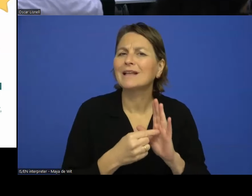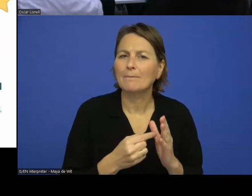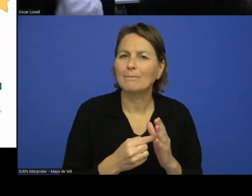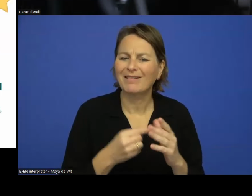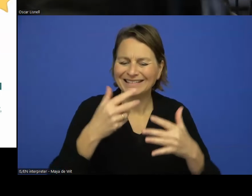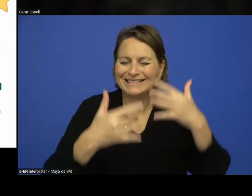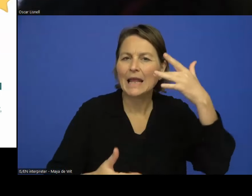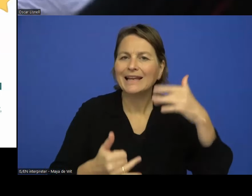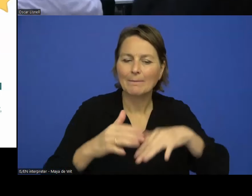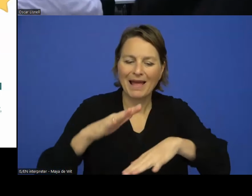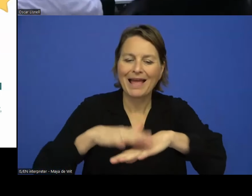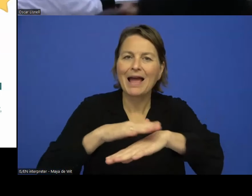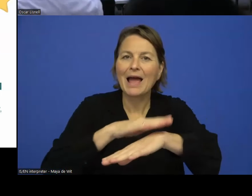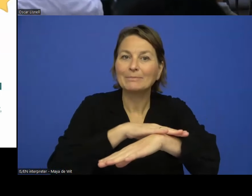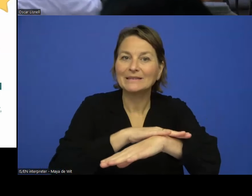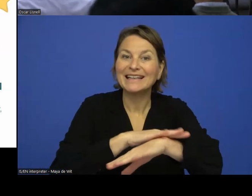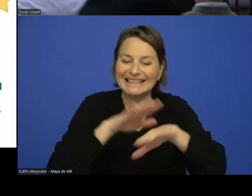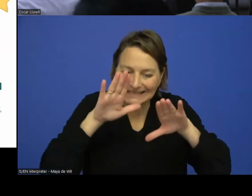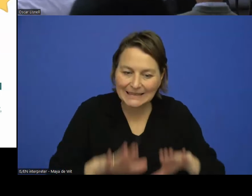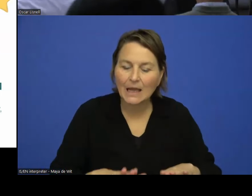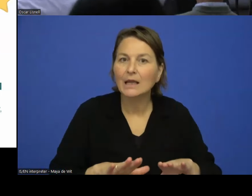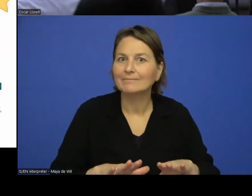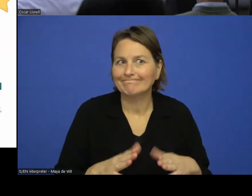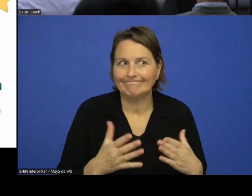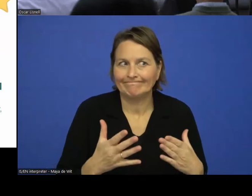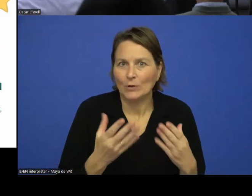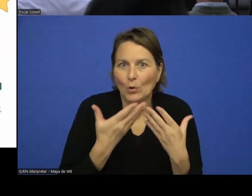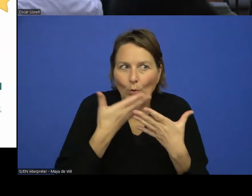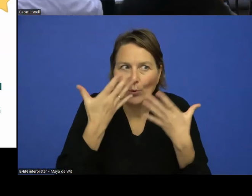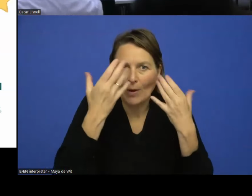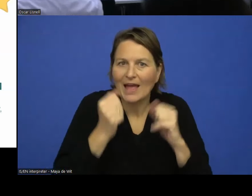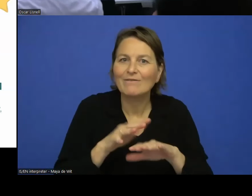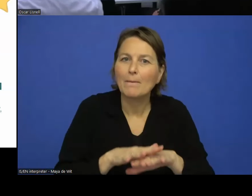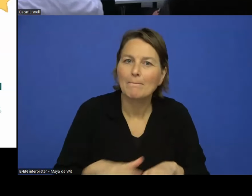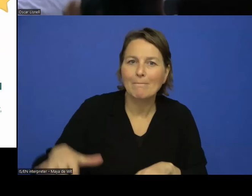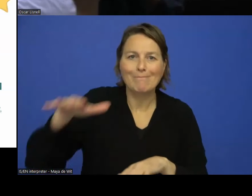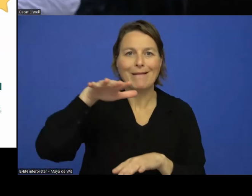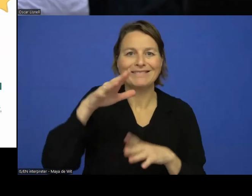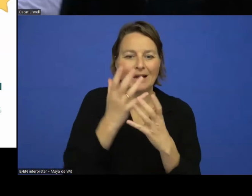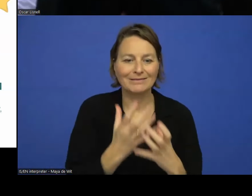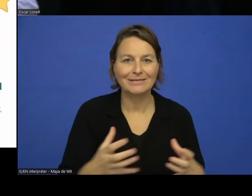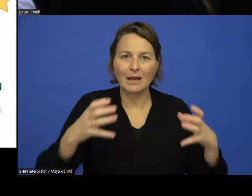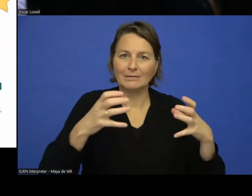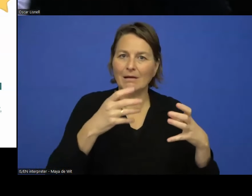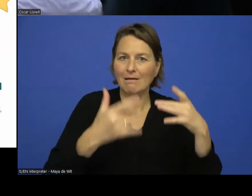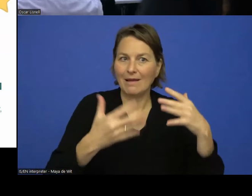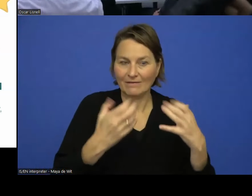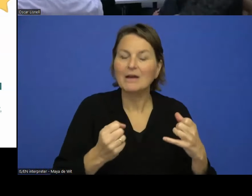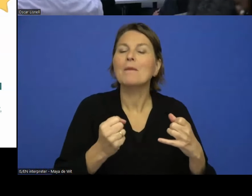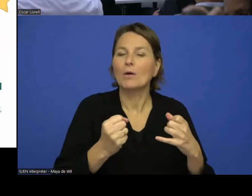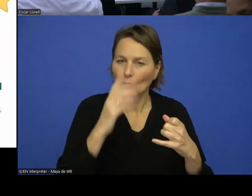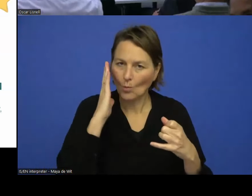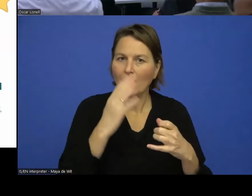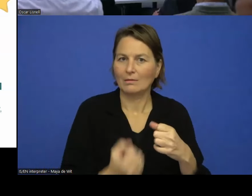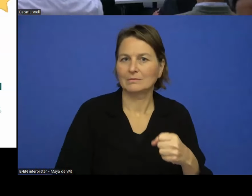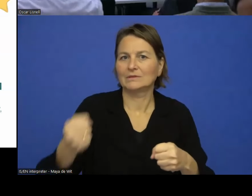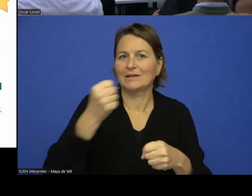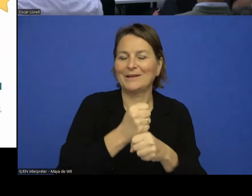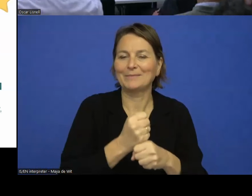is not usually, we don't have metadata, and thanks for that, so we are going to create that as well. Now I invite my